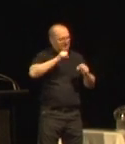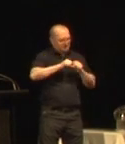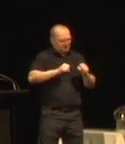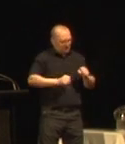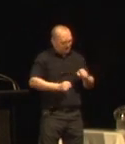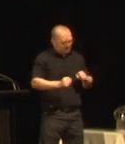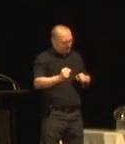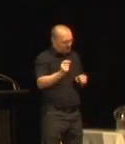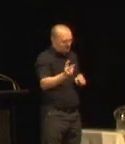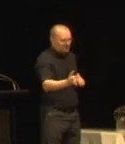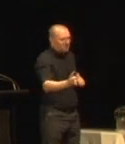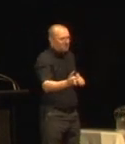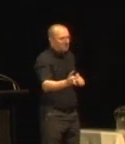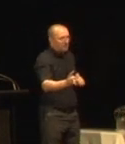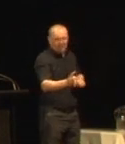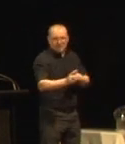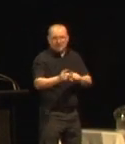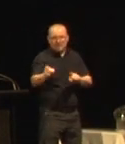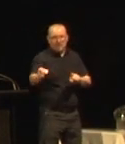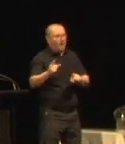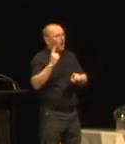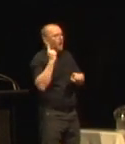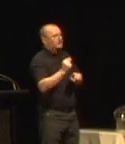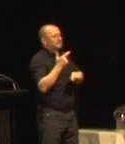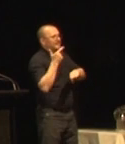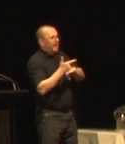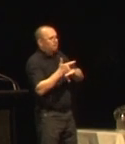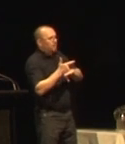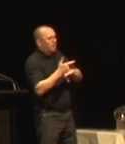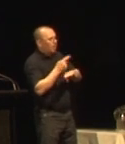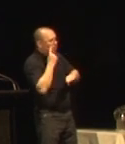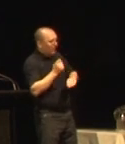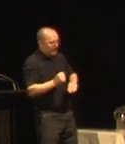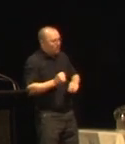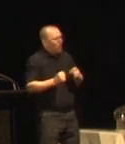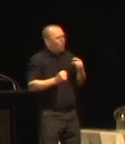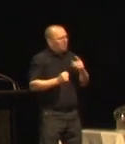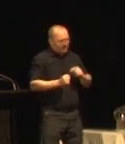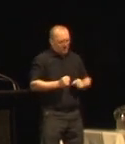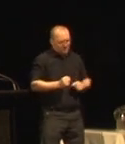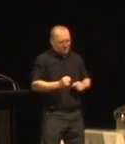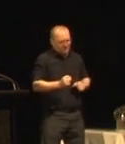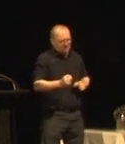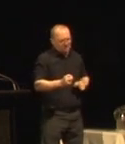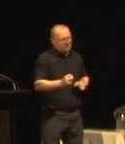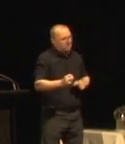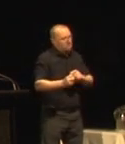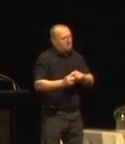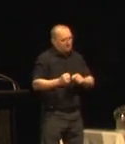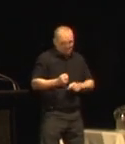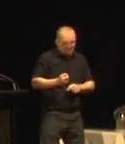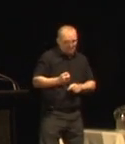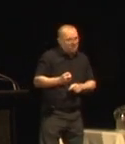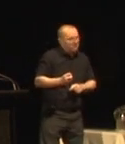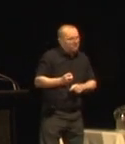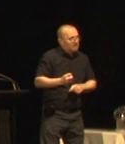thing, high-speed cameras trained on your hand have long ago figured out what you've done, told the high-speed robot